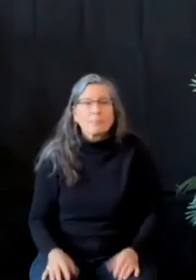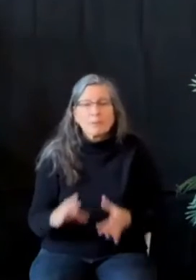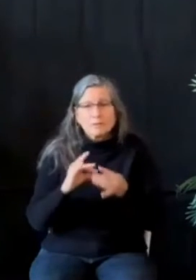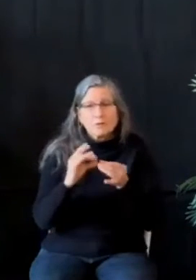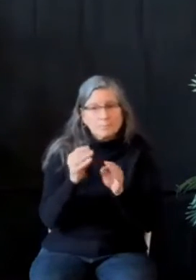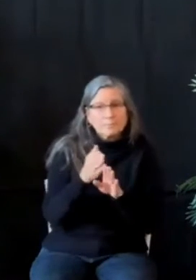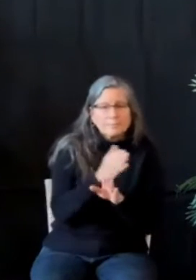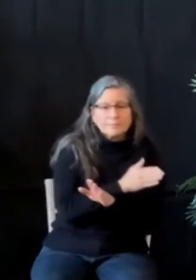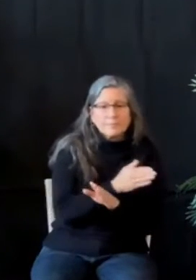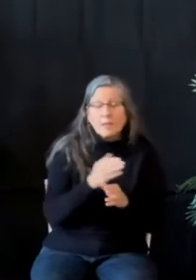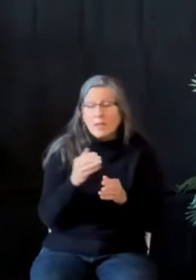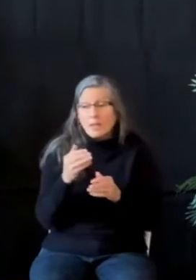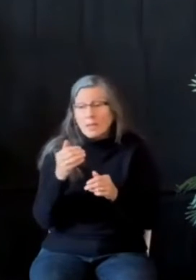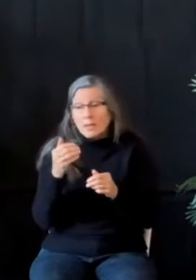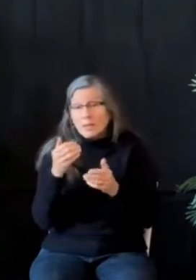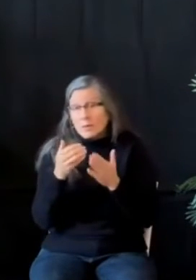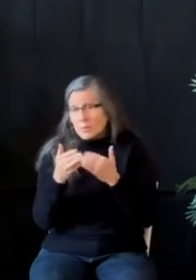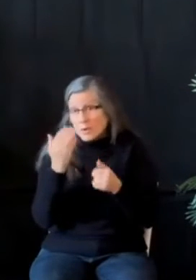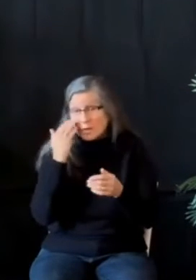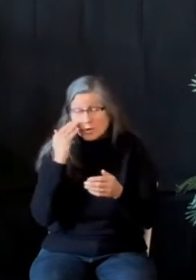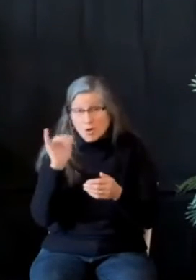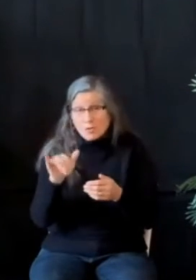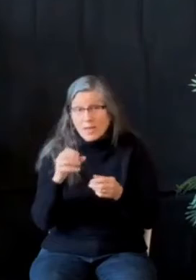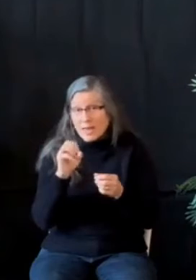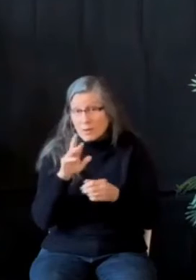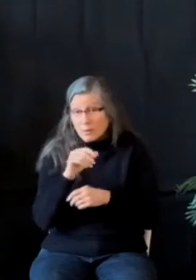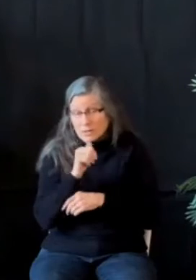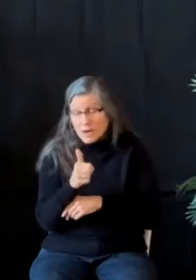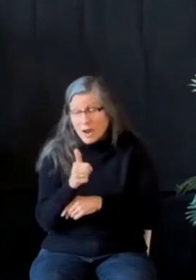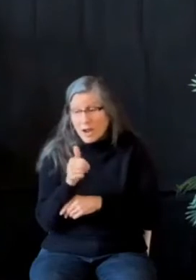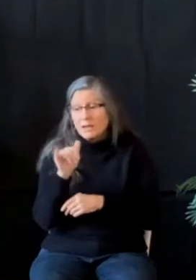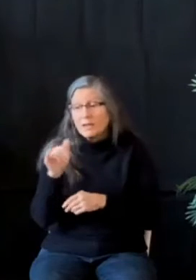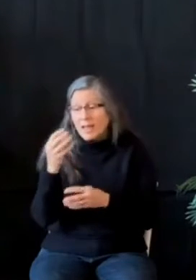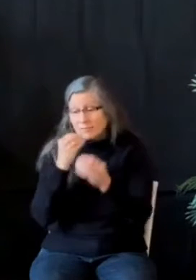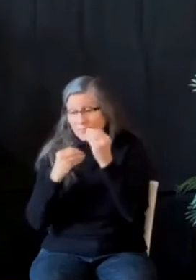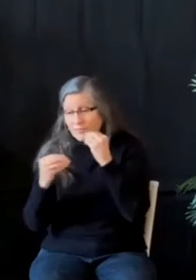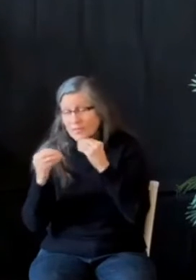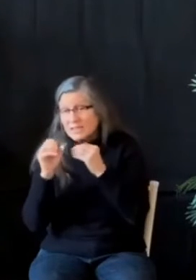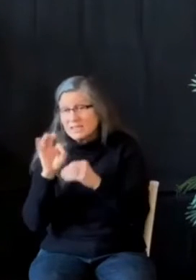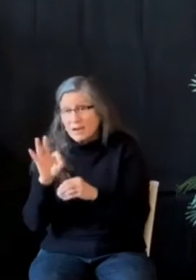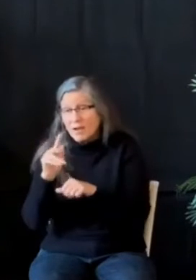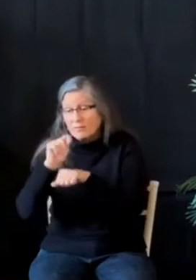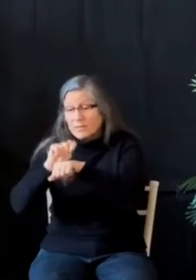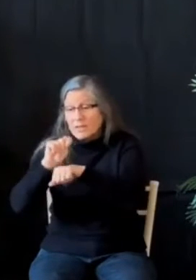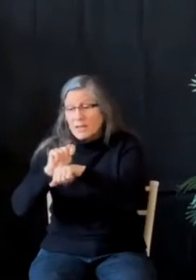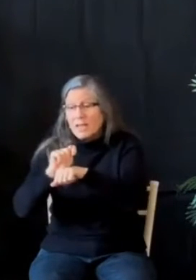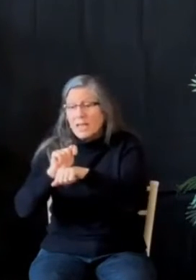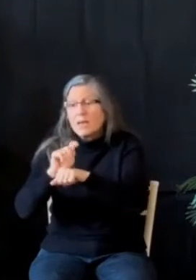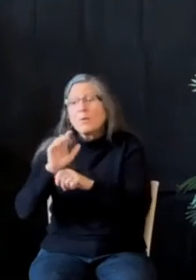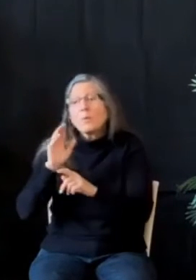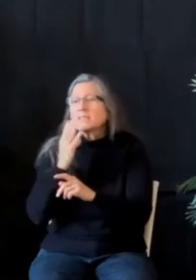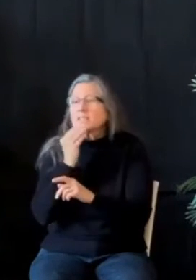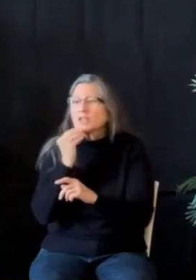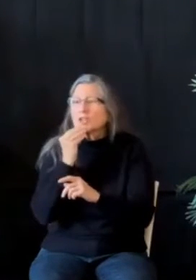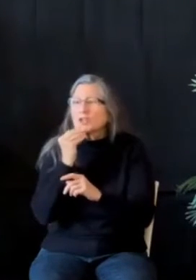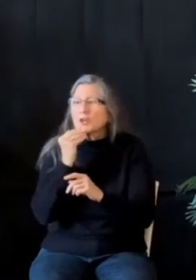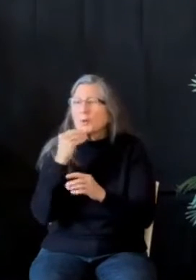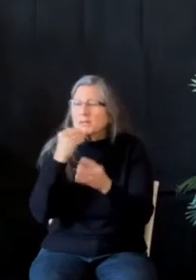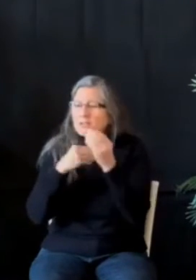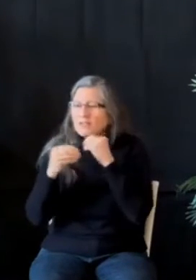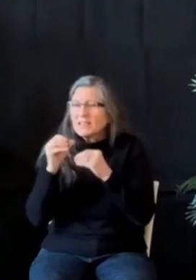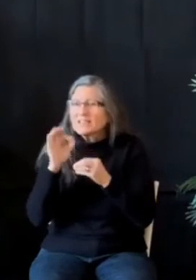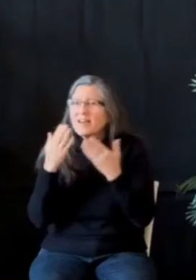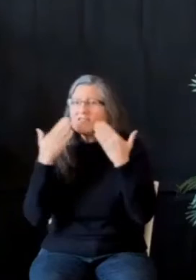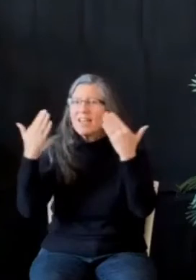Whether you know it or not, the Feast of Tabernacles was actually the Jewish celebration of Thanksgiving. That was